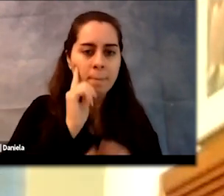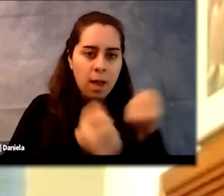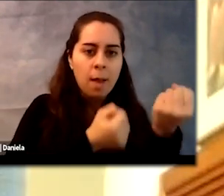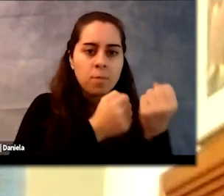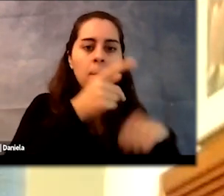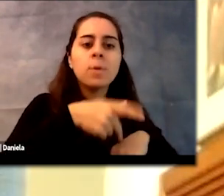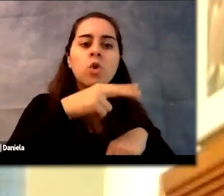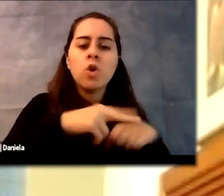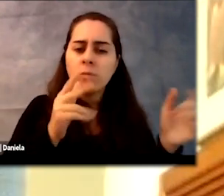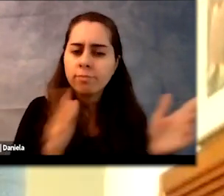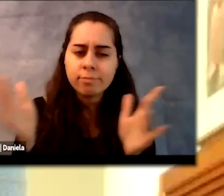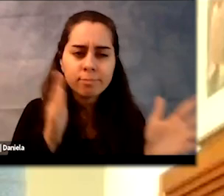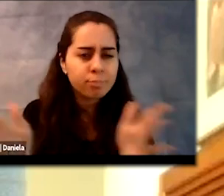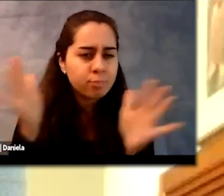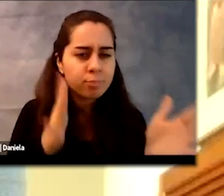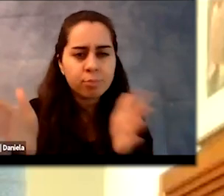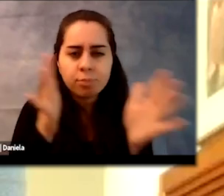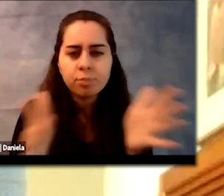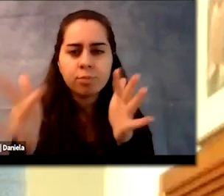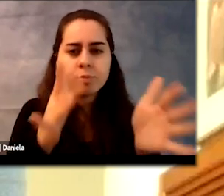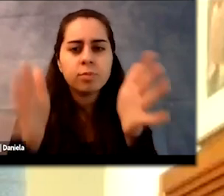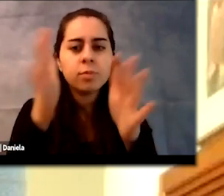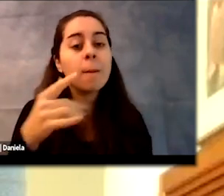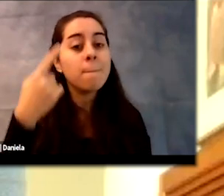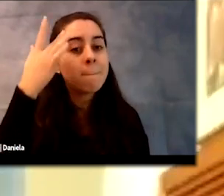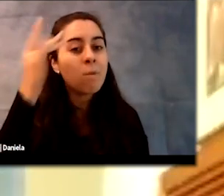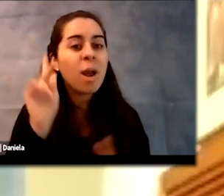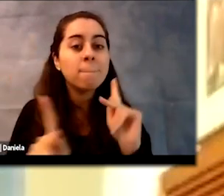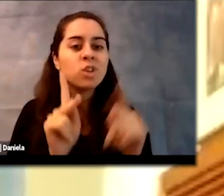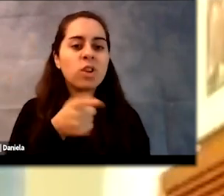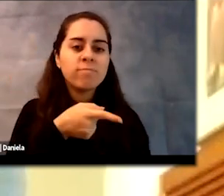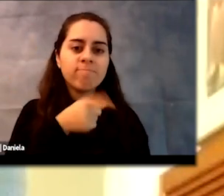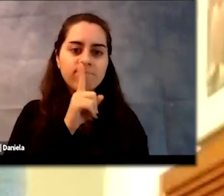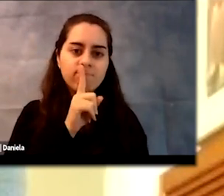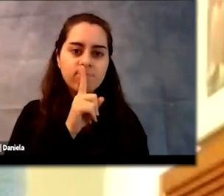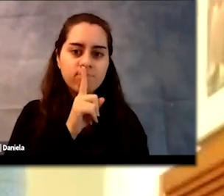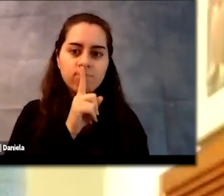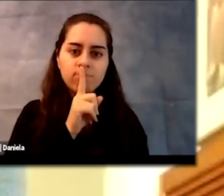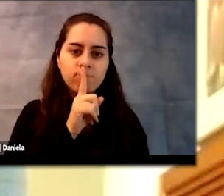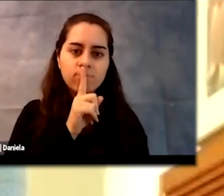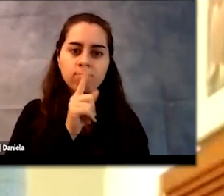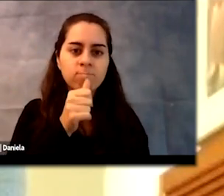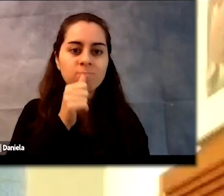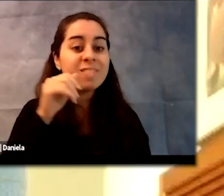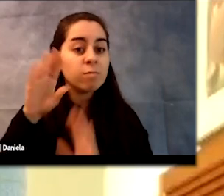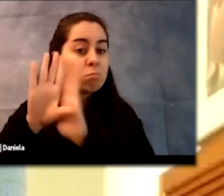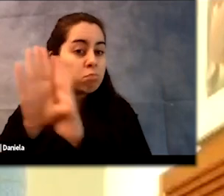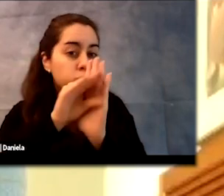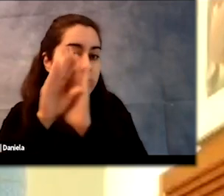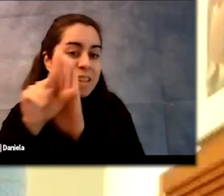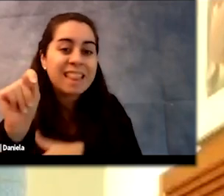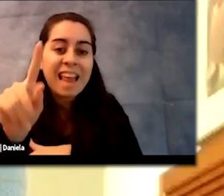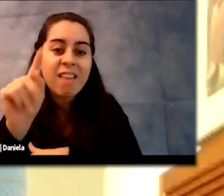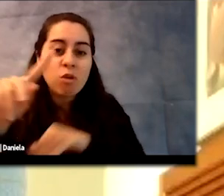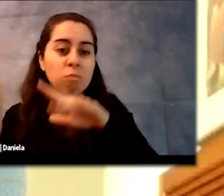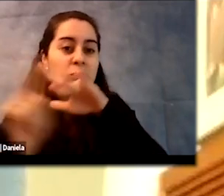States. The aim to break through the curtain of silence which mainstream media had on Puerto Rico was accomplished, and even the New